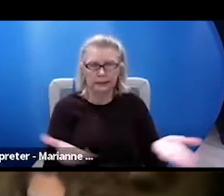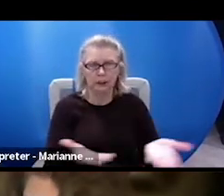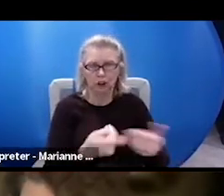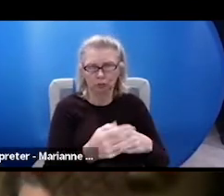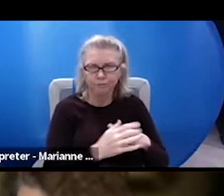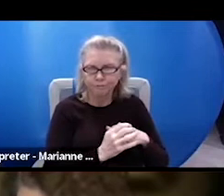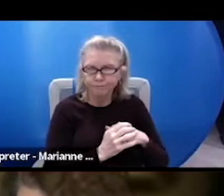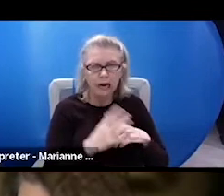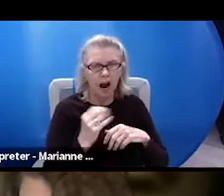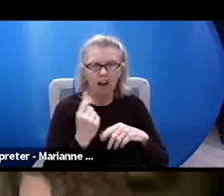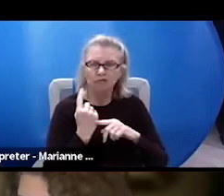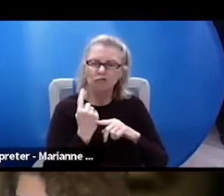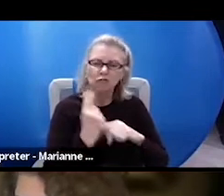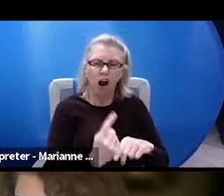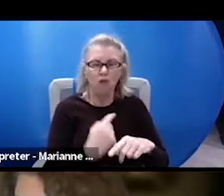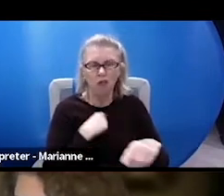in skunk.